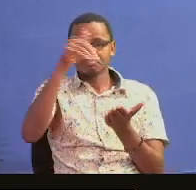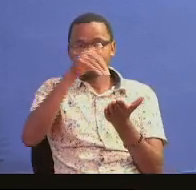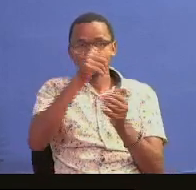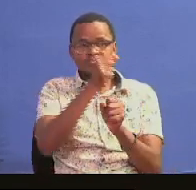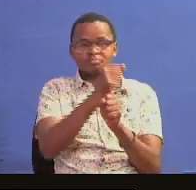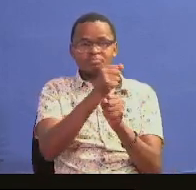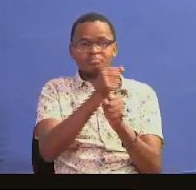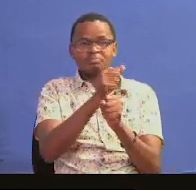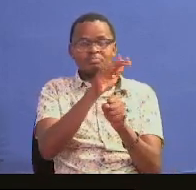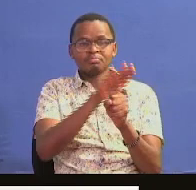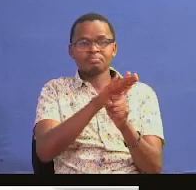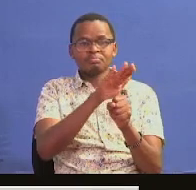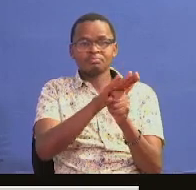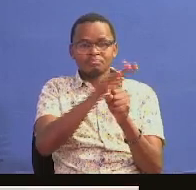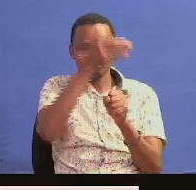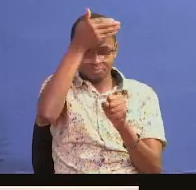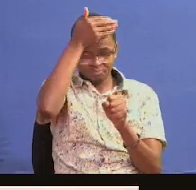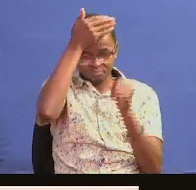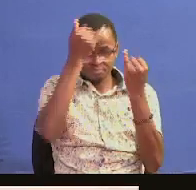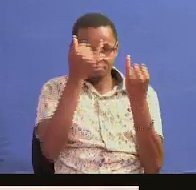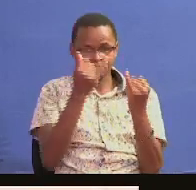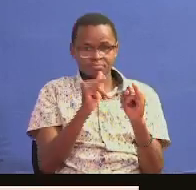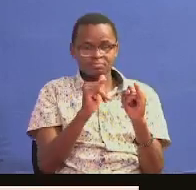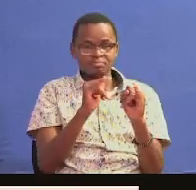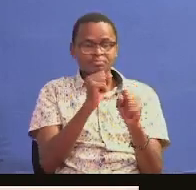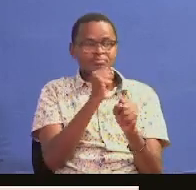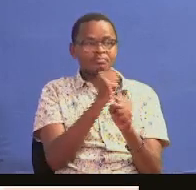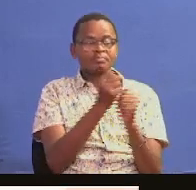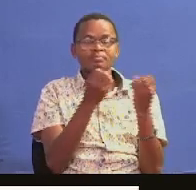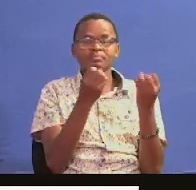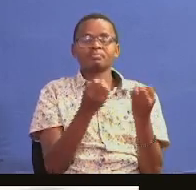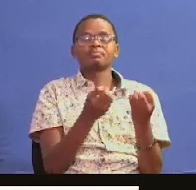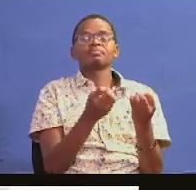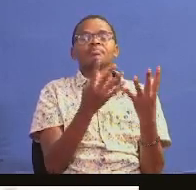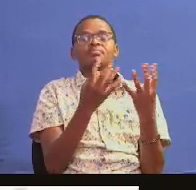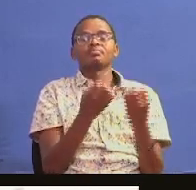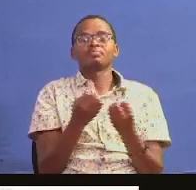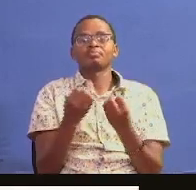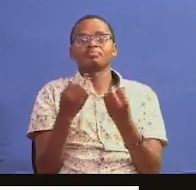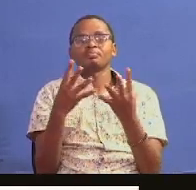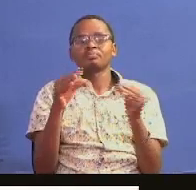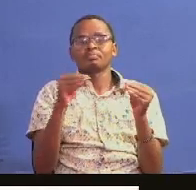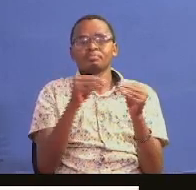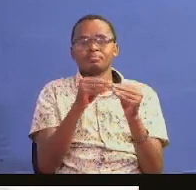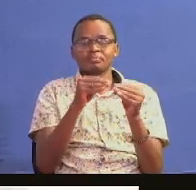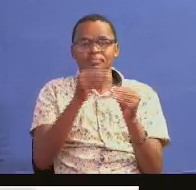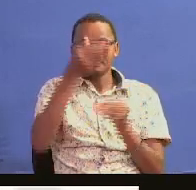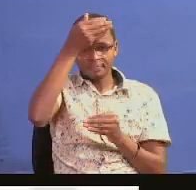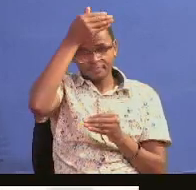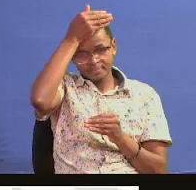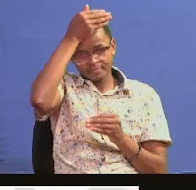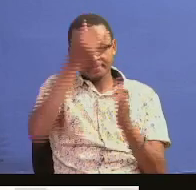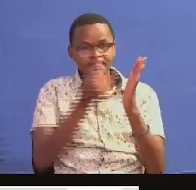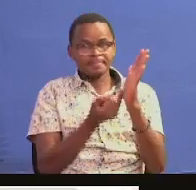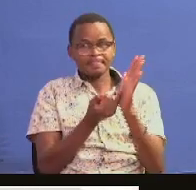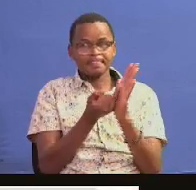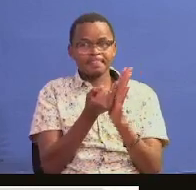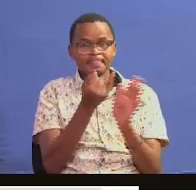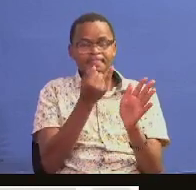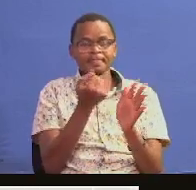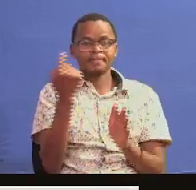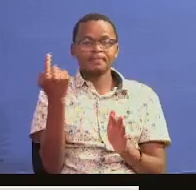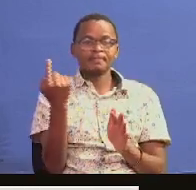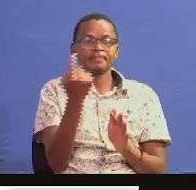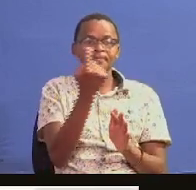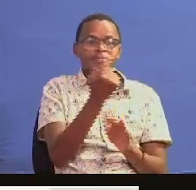So the workload for the nurses currently at work is so much and the number of patients continue increasing